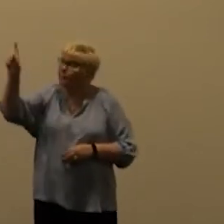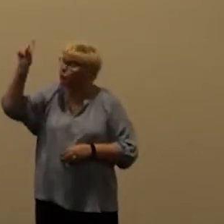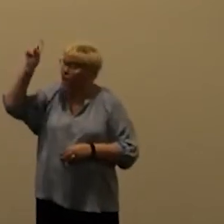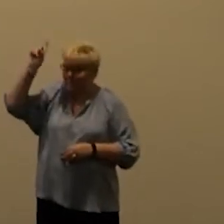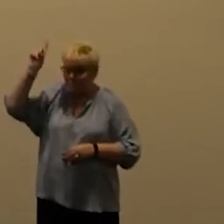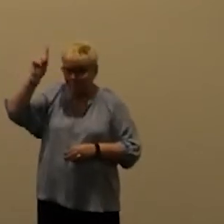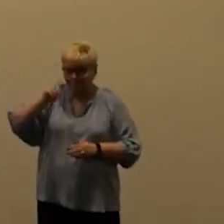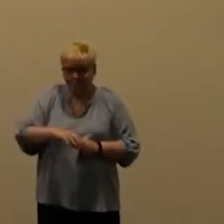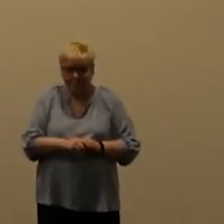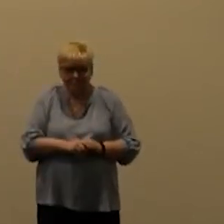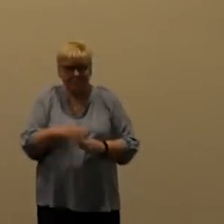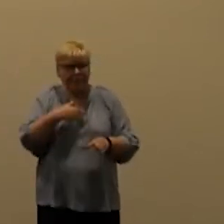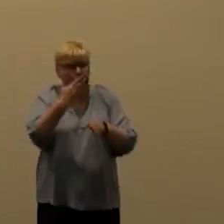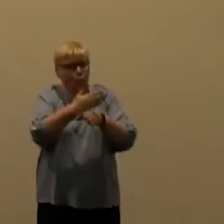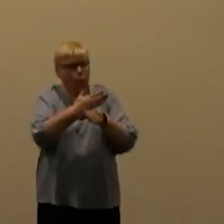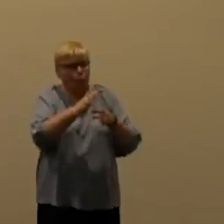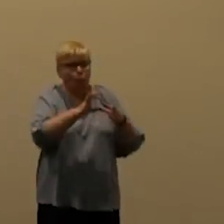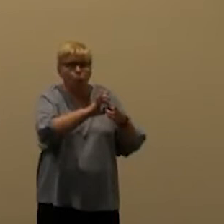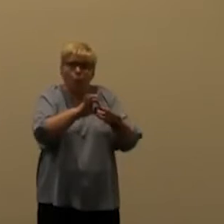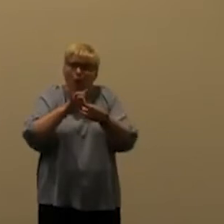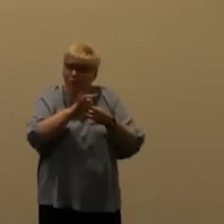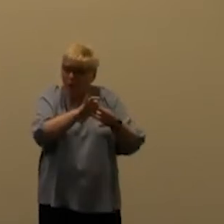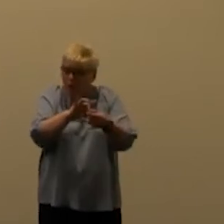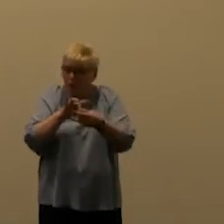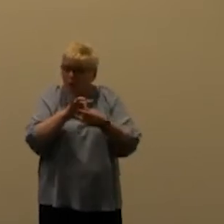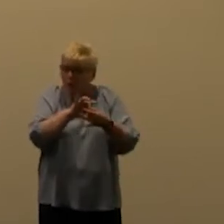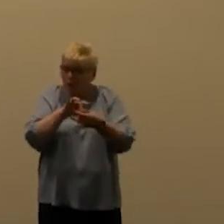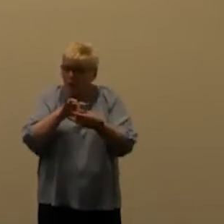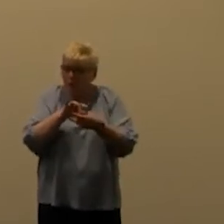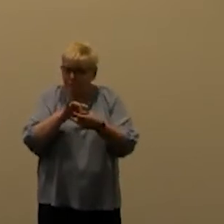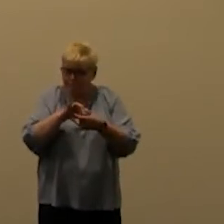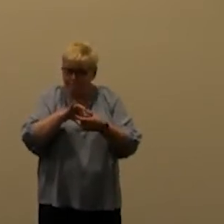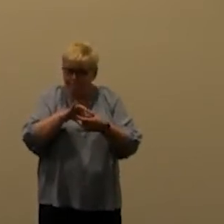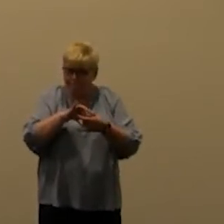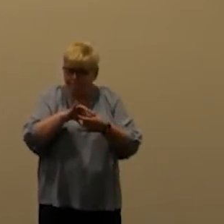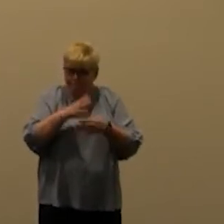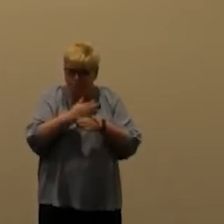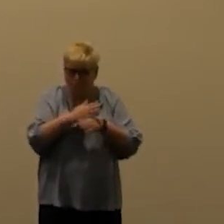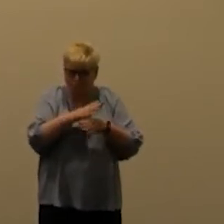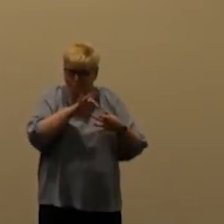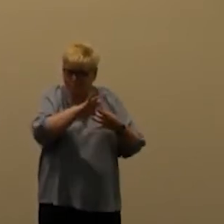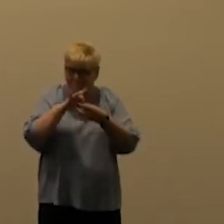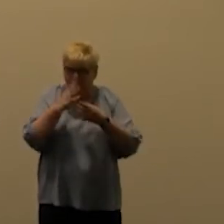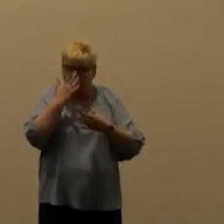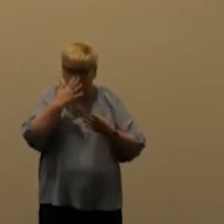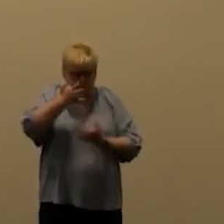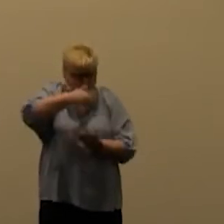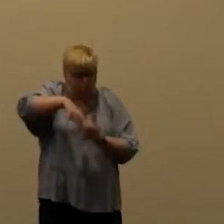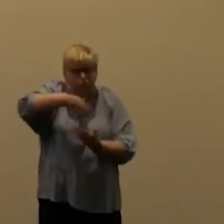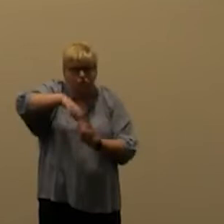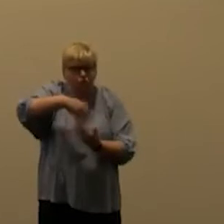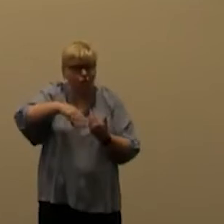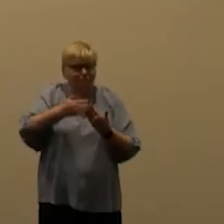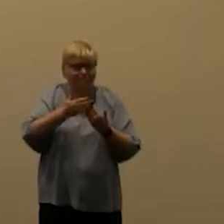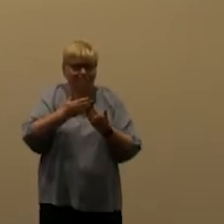screen, if we work together as a collection with the lived experience, with